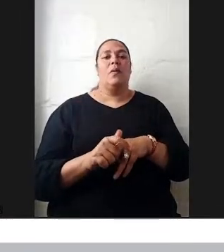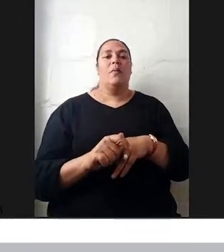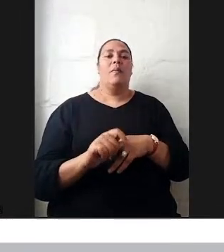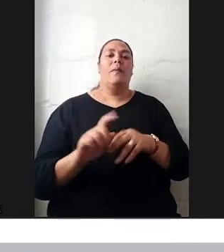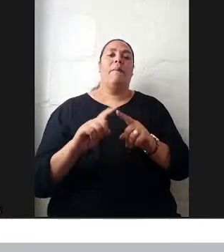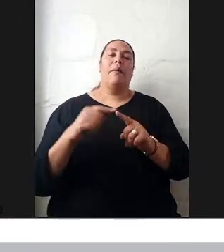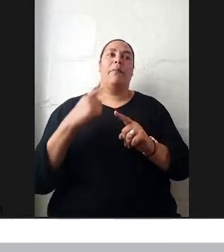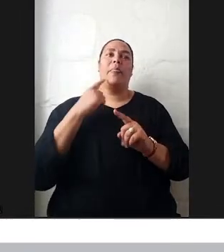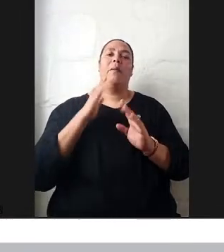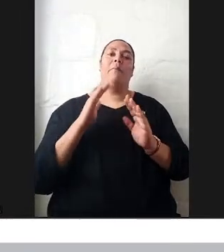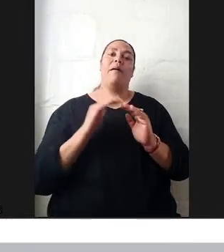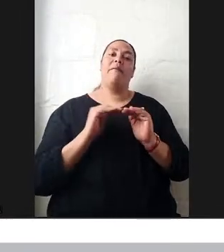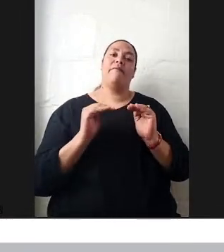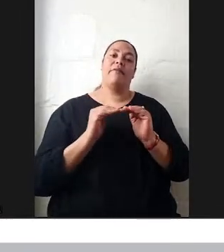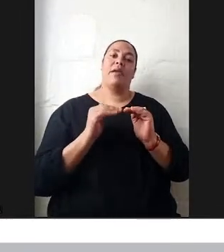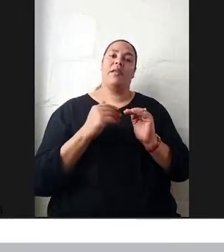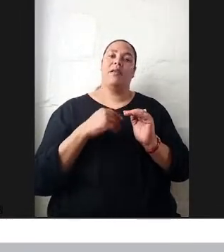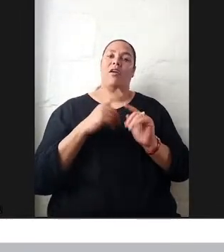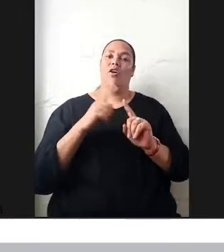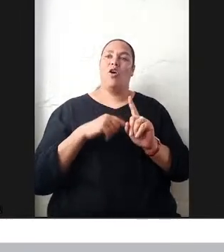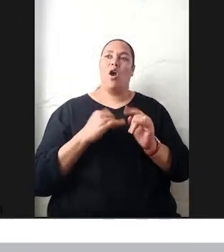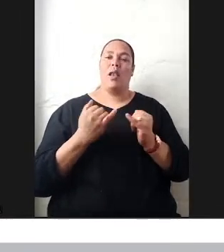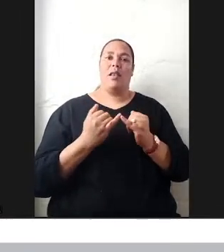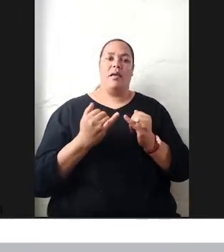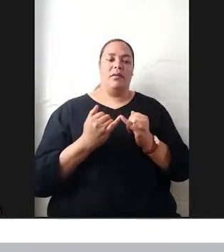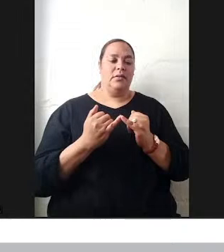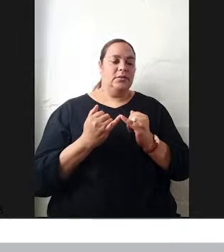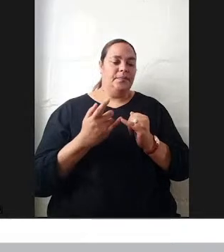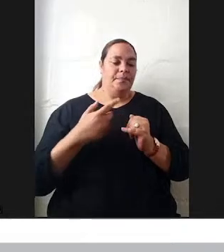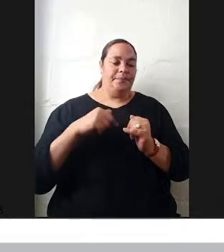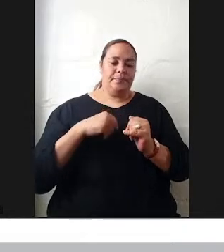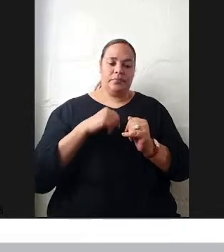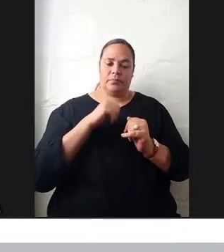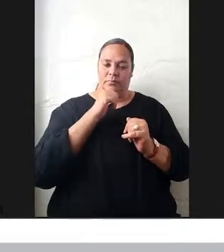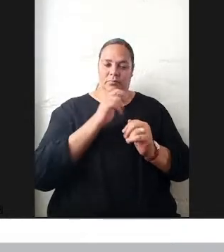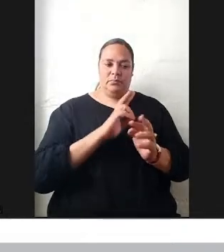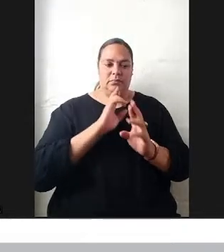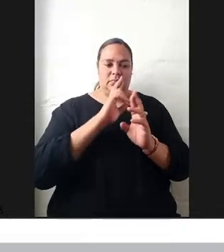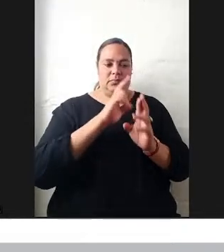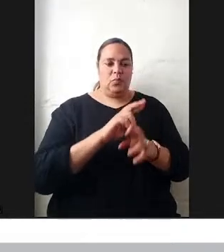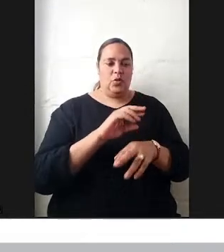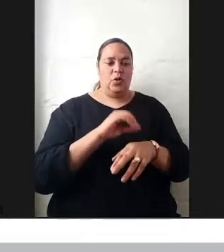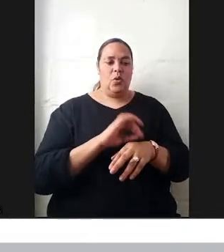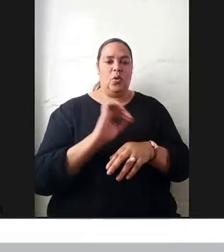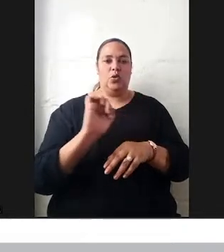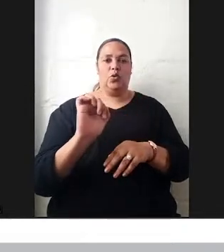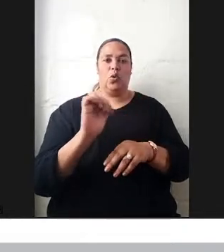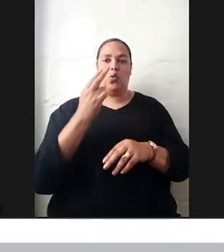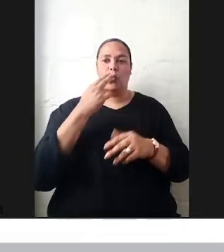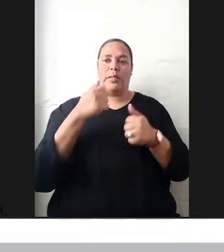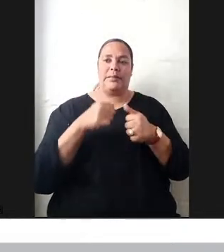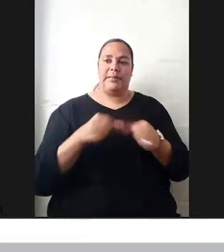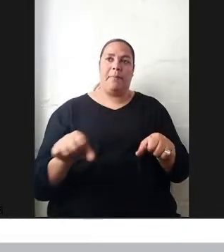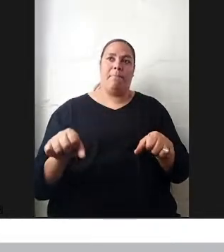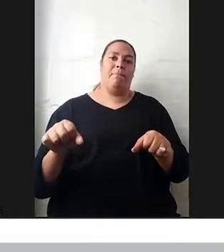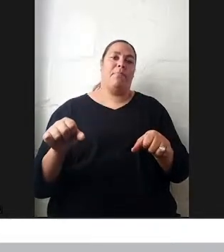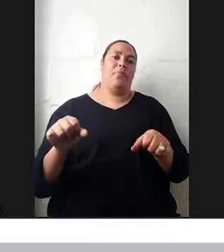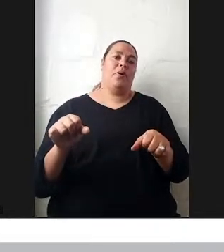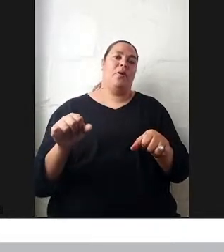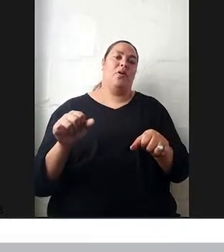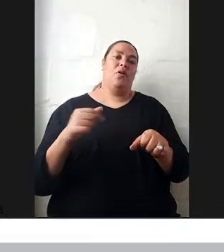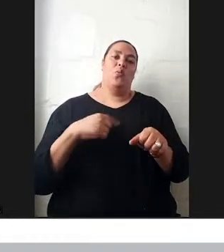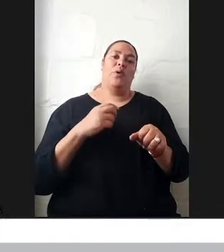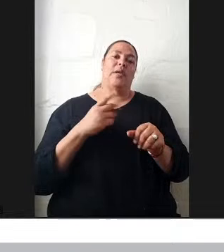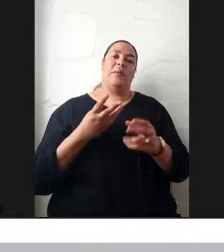I think it can't be like, you know, we are not reporting on the red tape. We don't get that